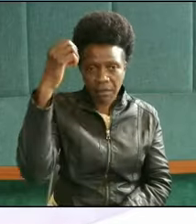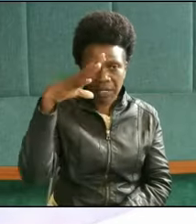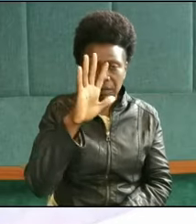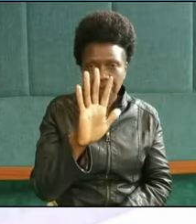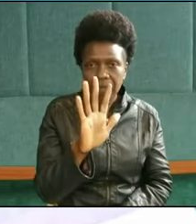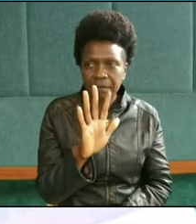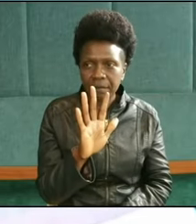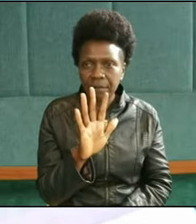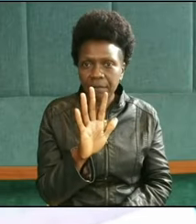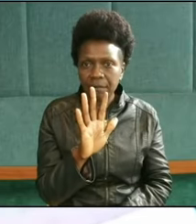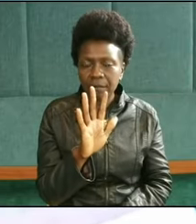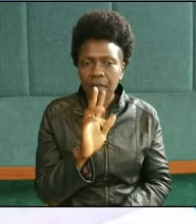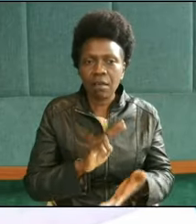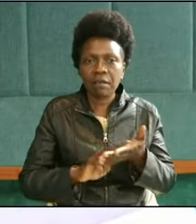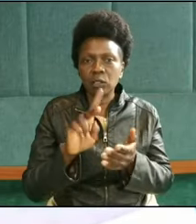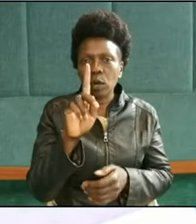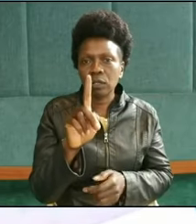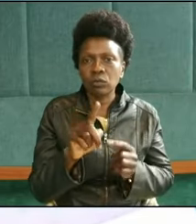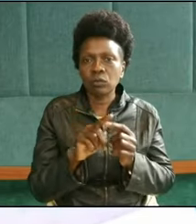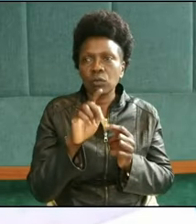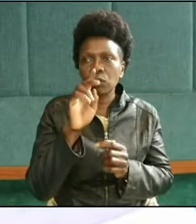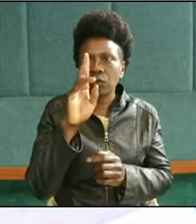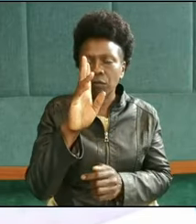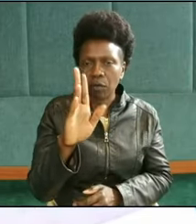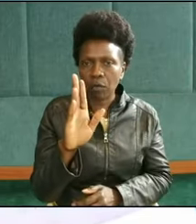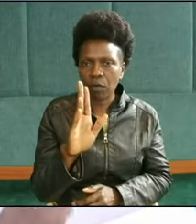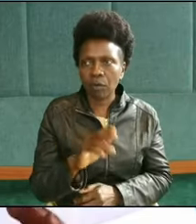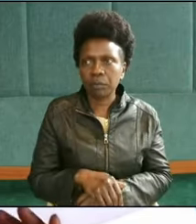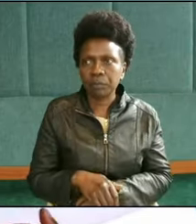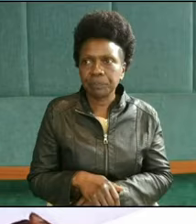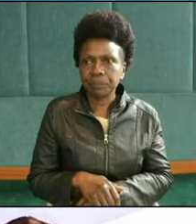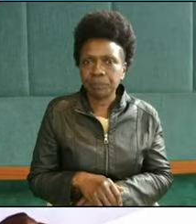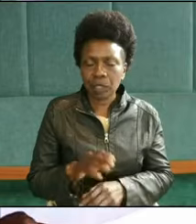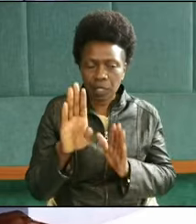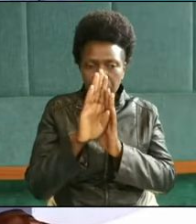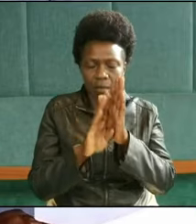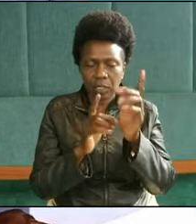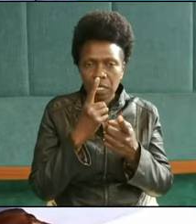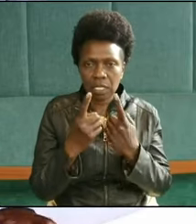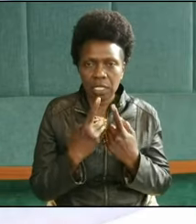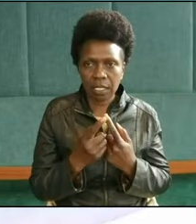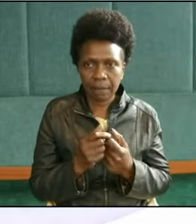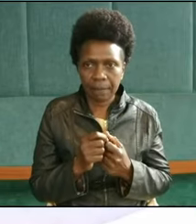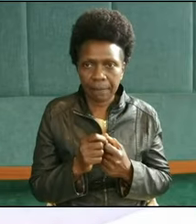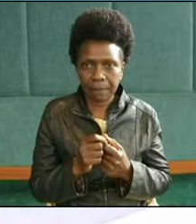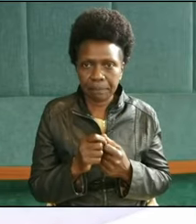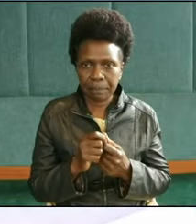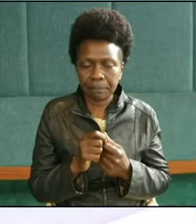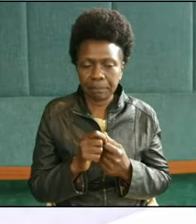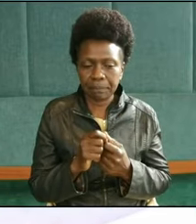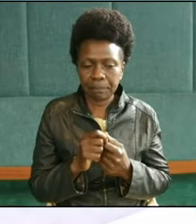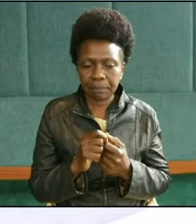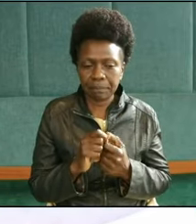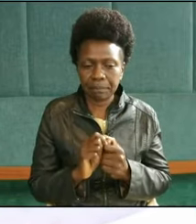Revelation 5, verse 1 to 4, the Bible is saying,